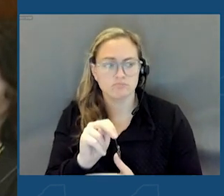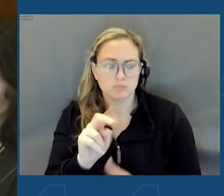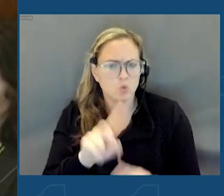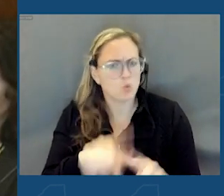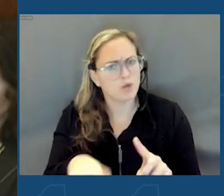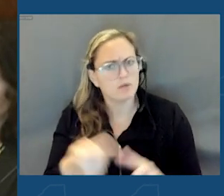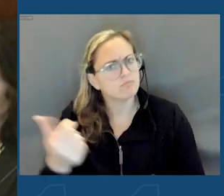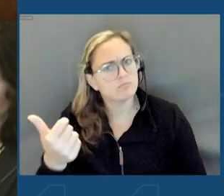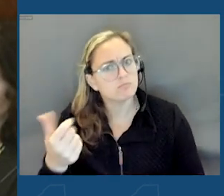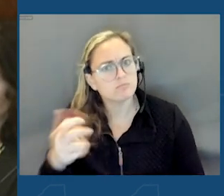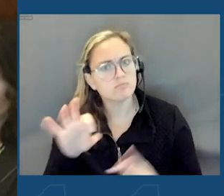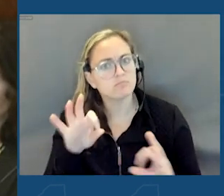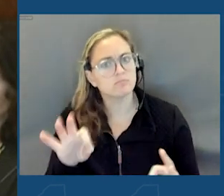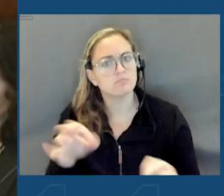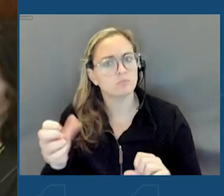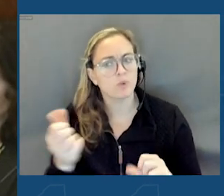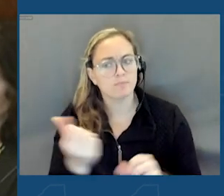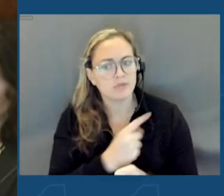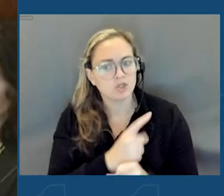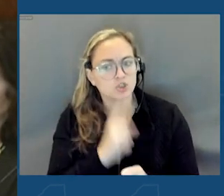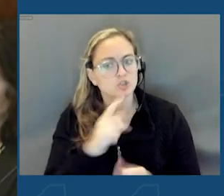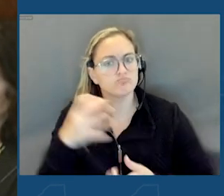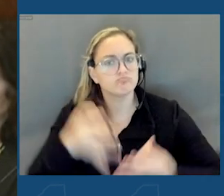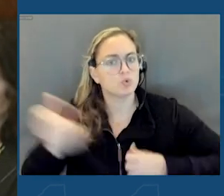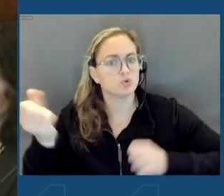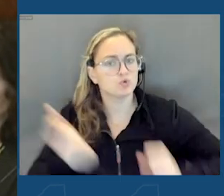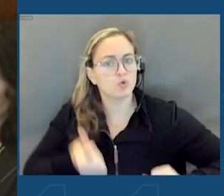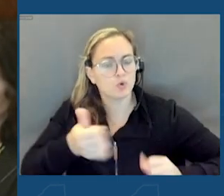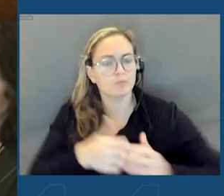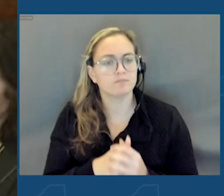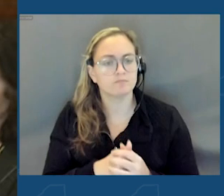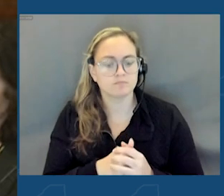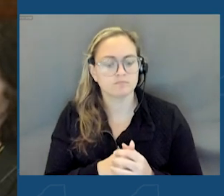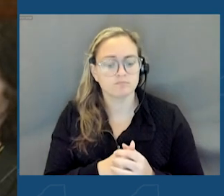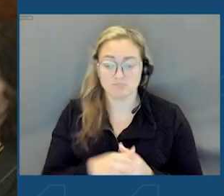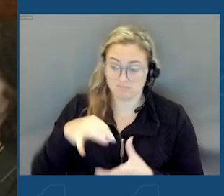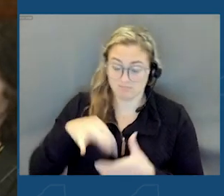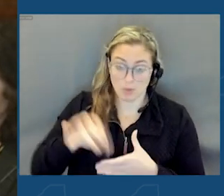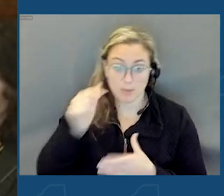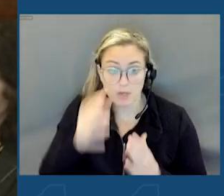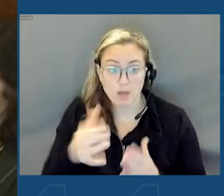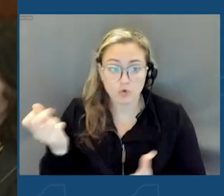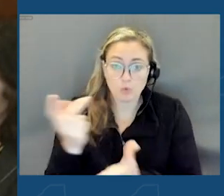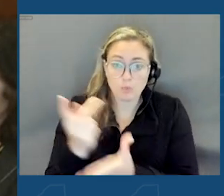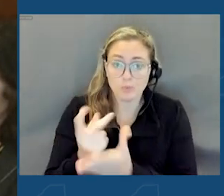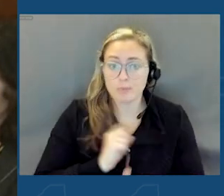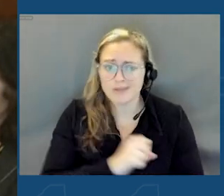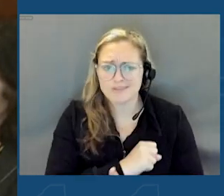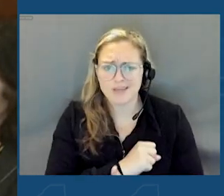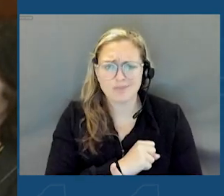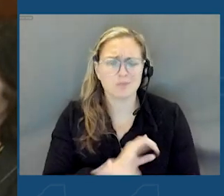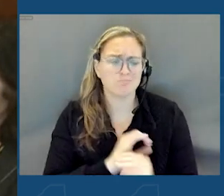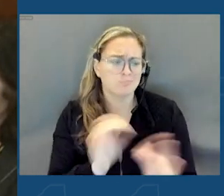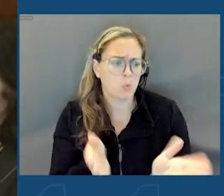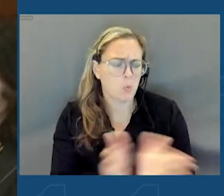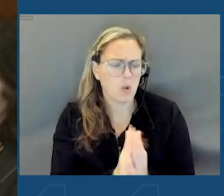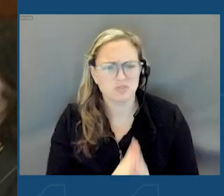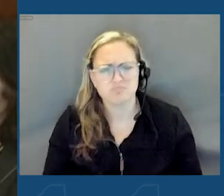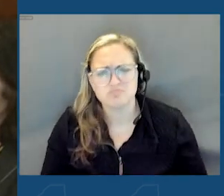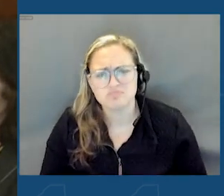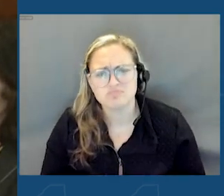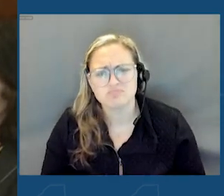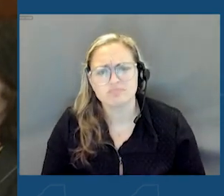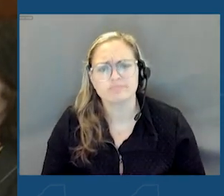who would strengthen the court immeasurably, would be nominated by the governor and approved by the Senate without question on her